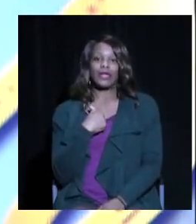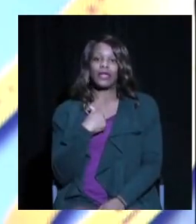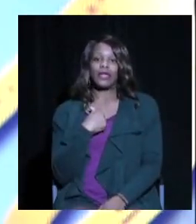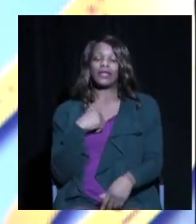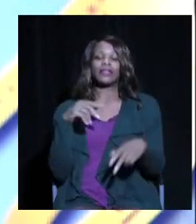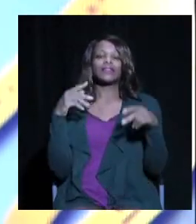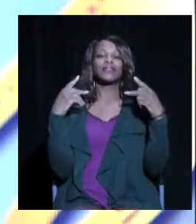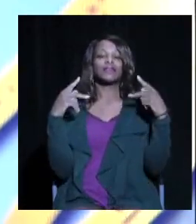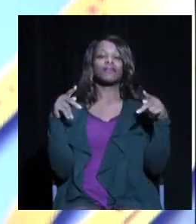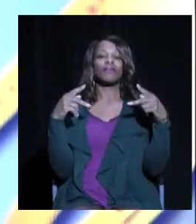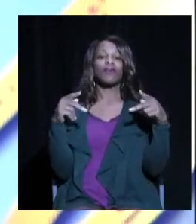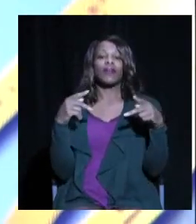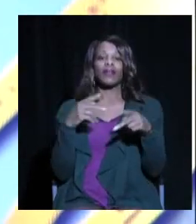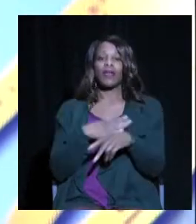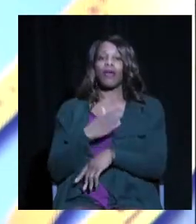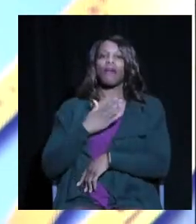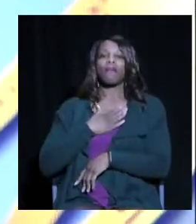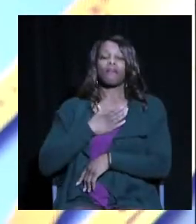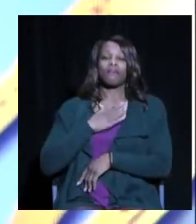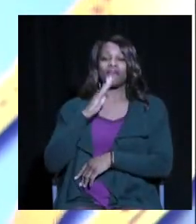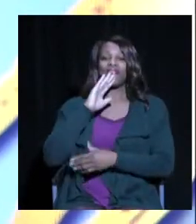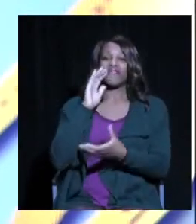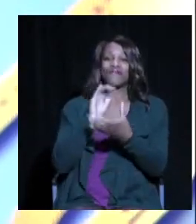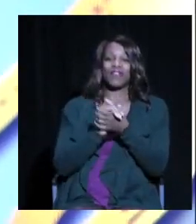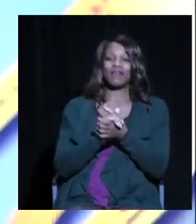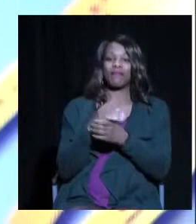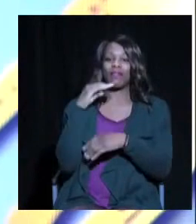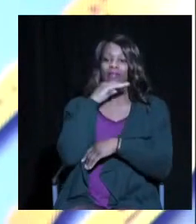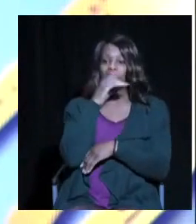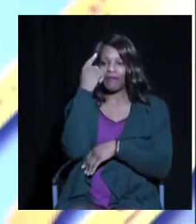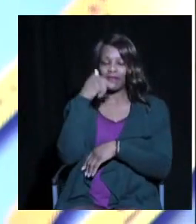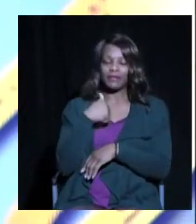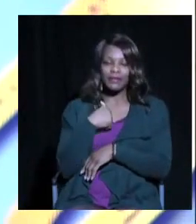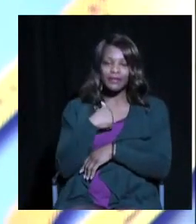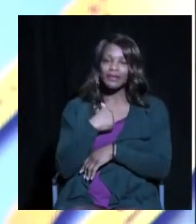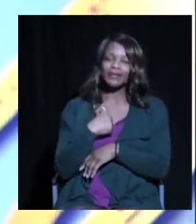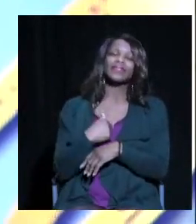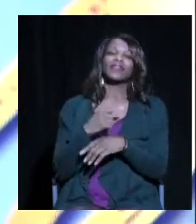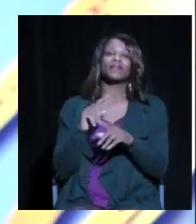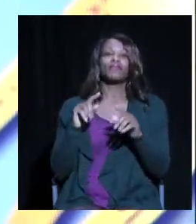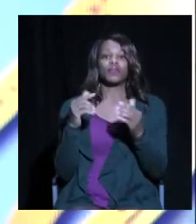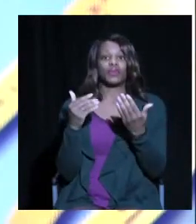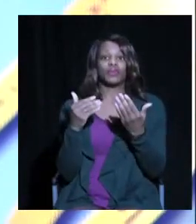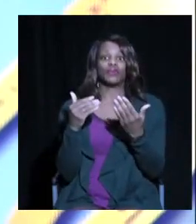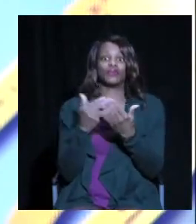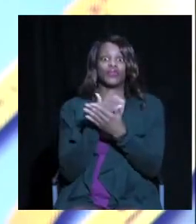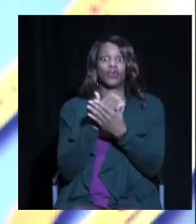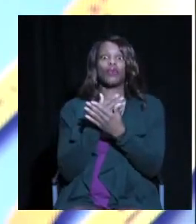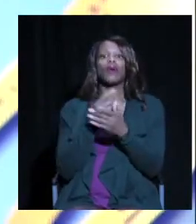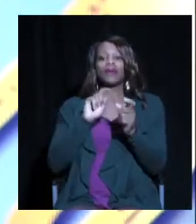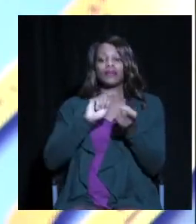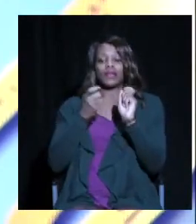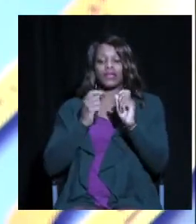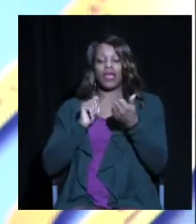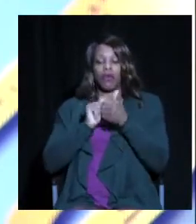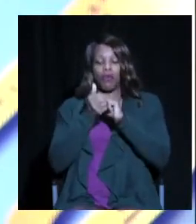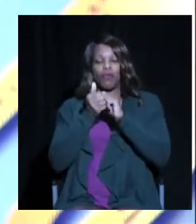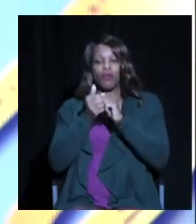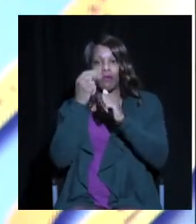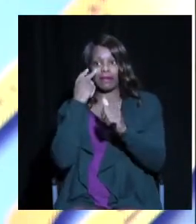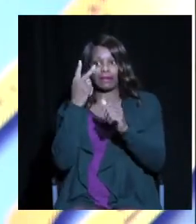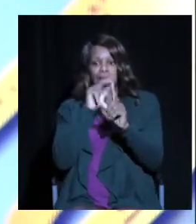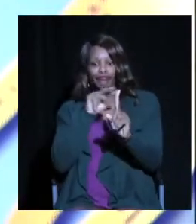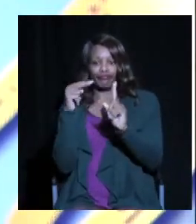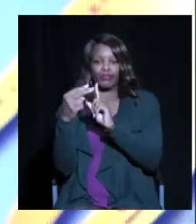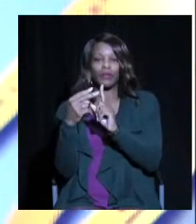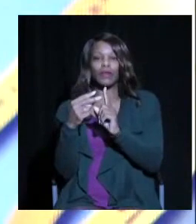for me. My wife had been lying to me for a whole month. She put this whole crazy thing together. But that was some news. It changed the way I saw everything else. I was